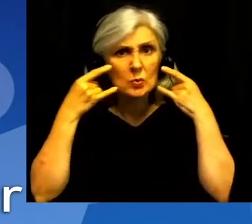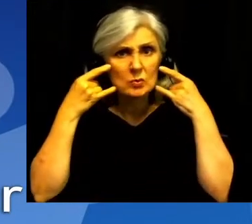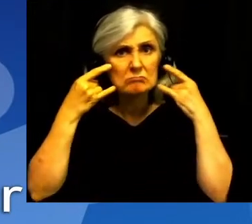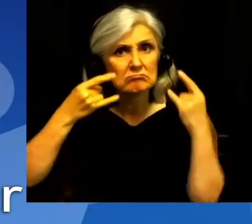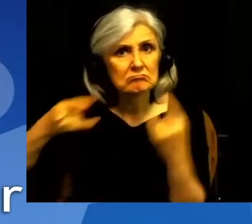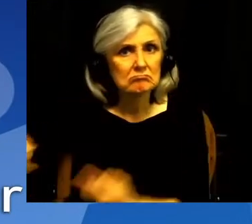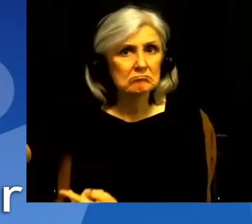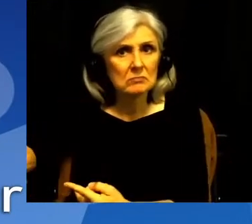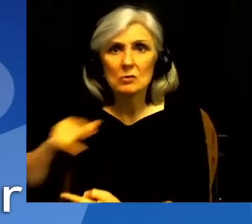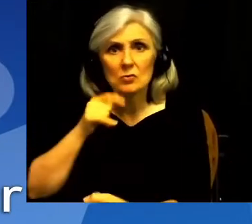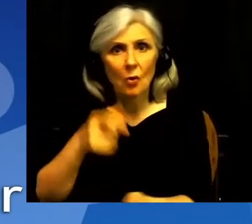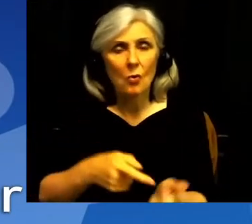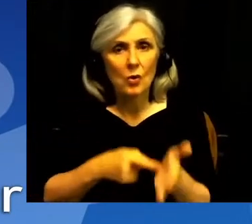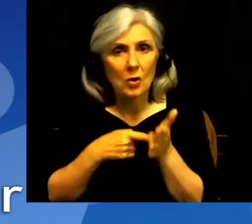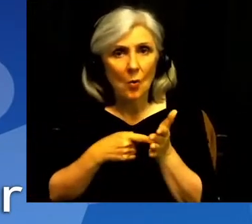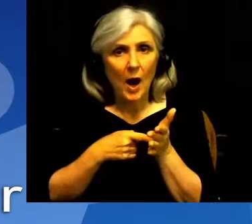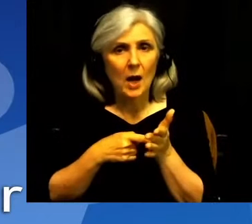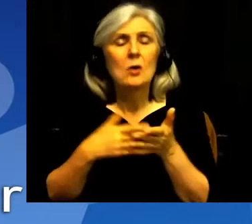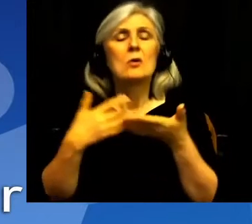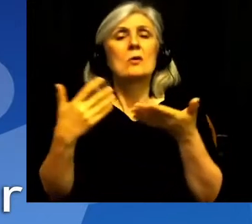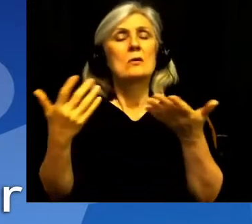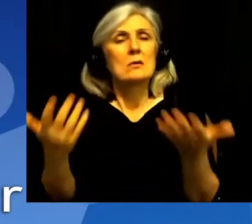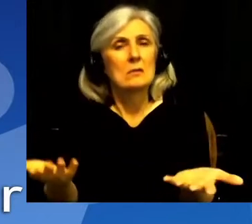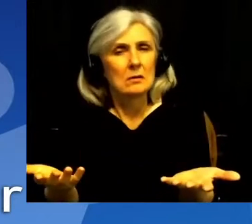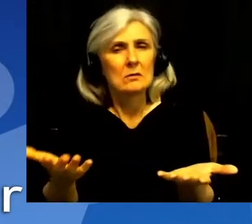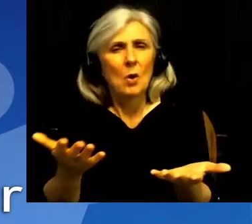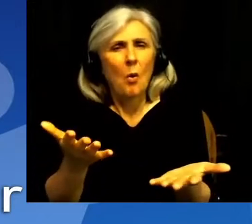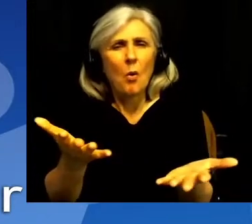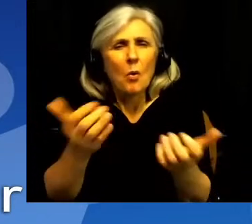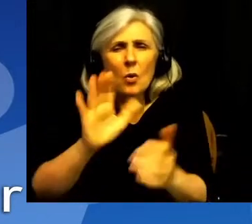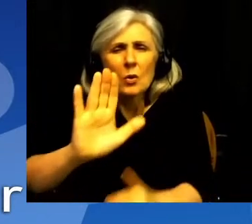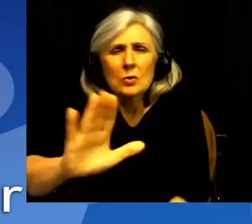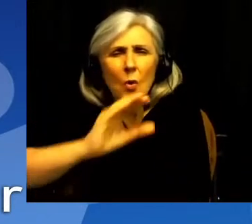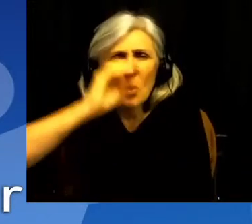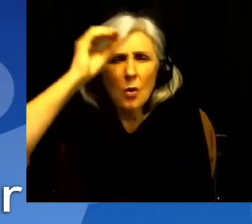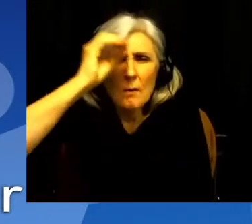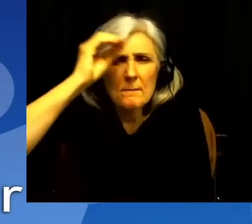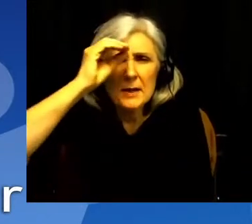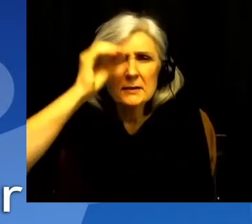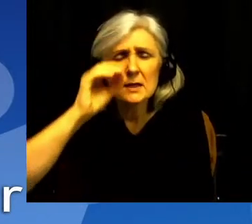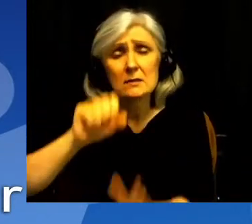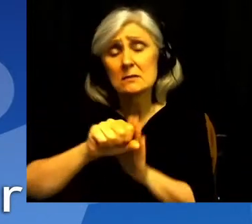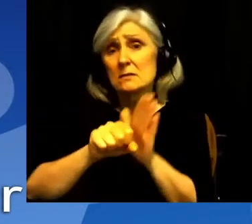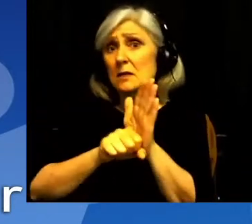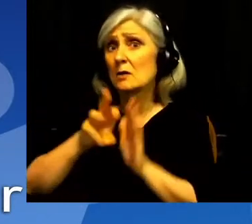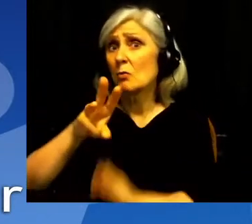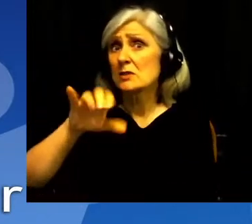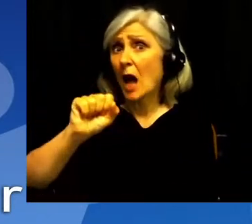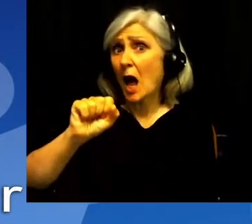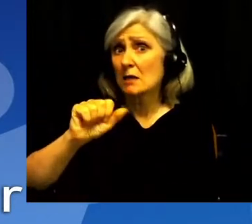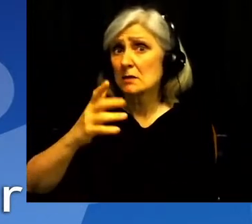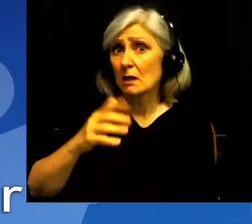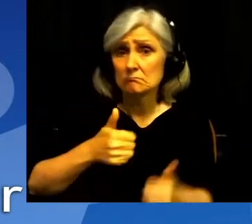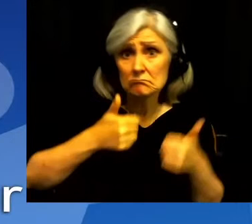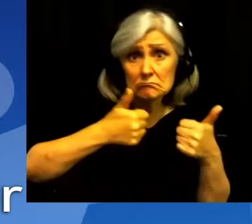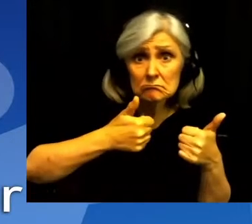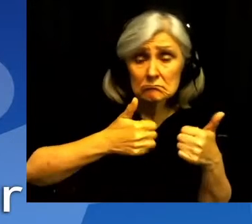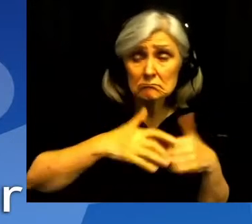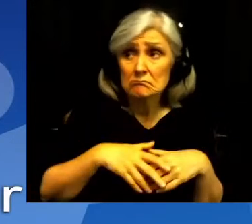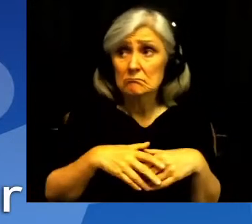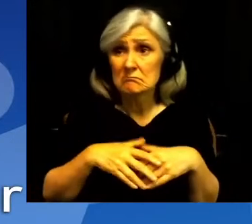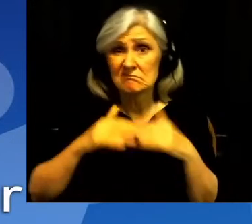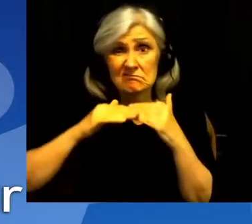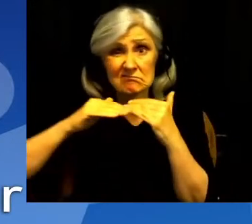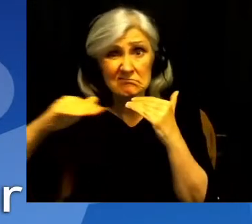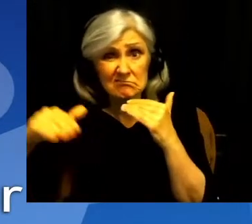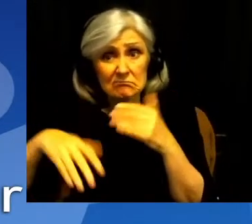overall assessment of where we are at in the pandemic right now? Much of the public seems to think maybe it's over. Are we